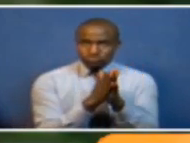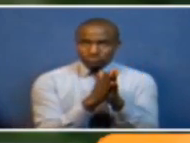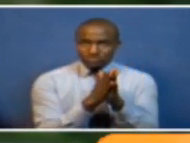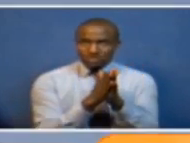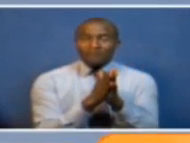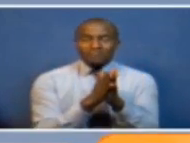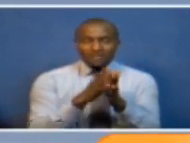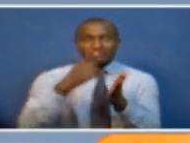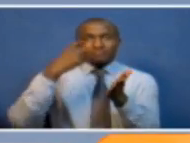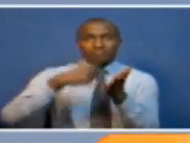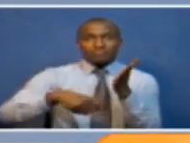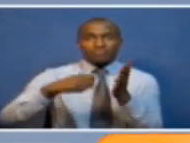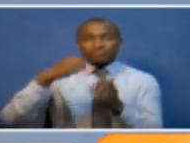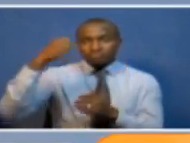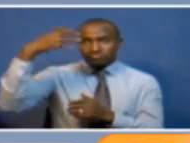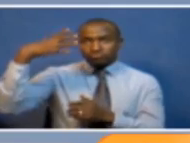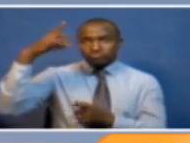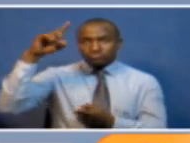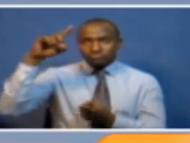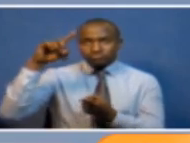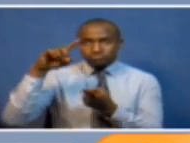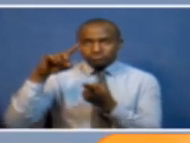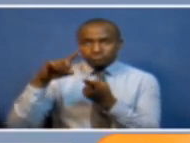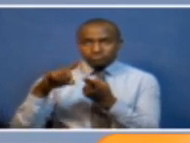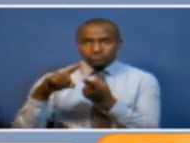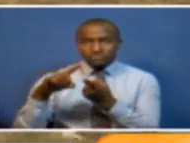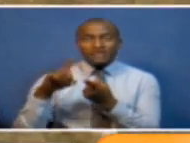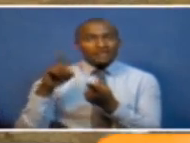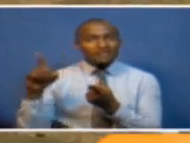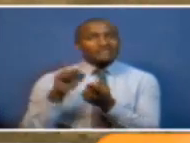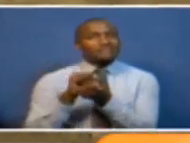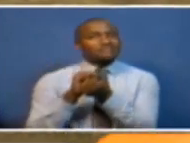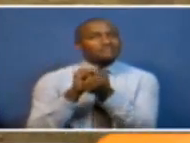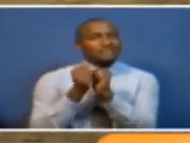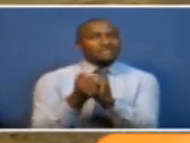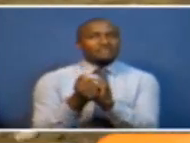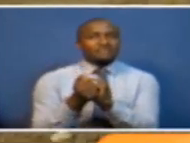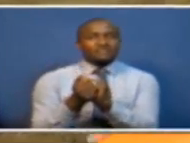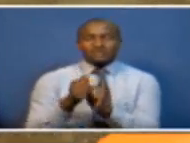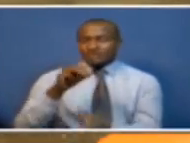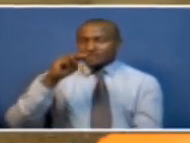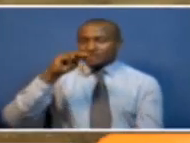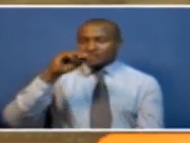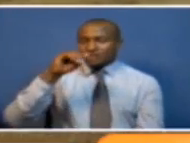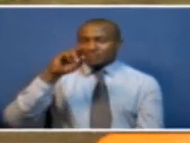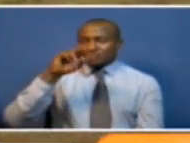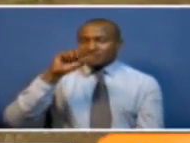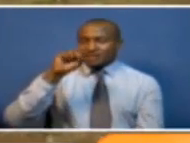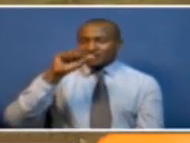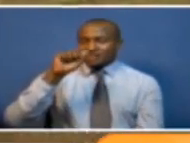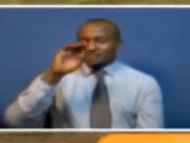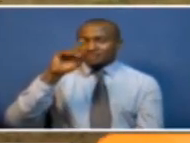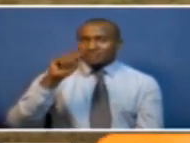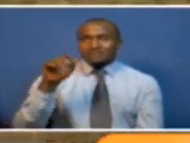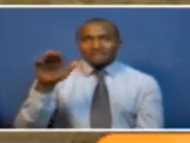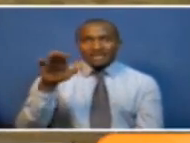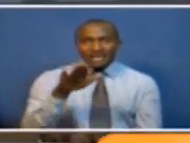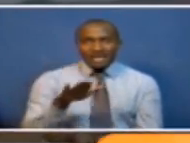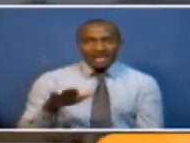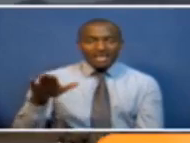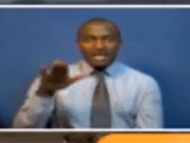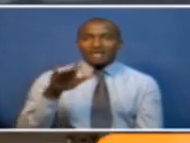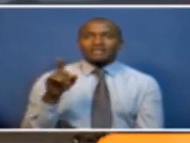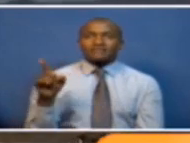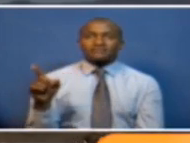power goes down. It does significantly change the Marsabit area, the Olangalani area, South Hall area. I